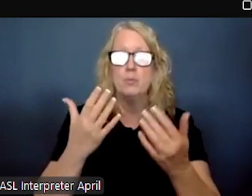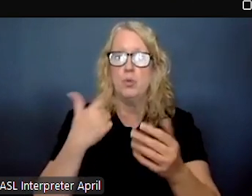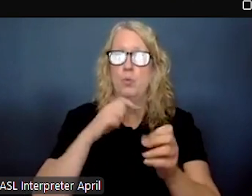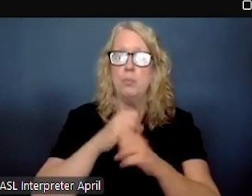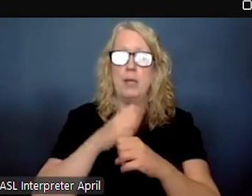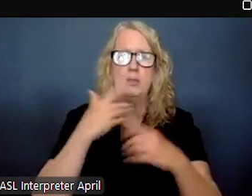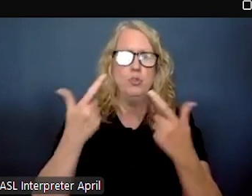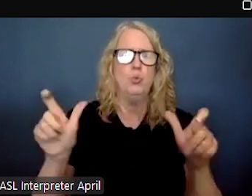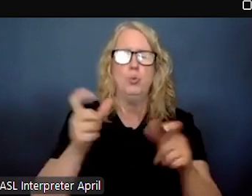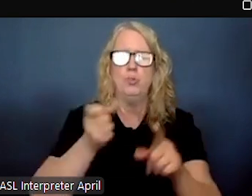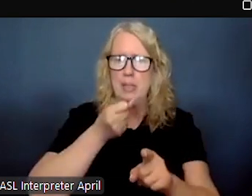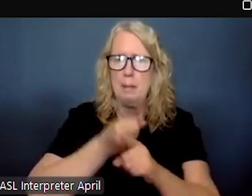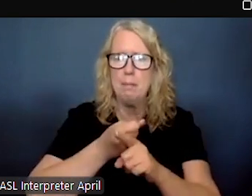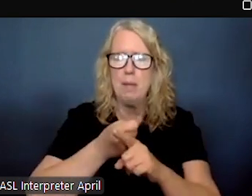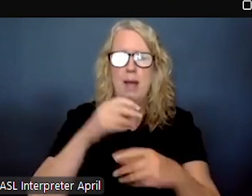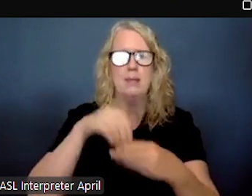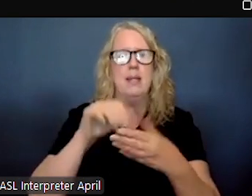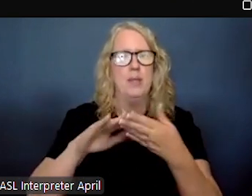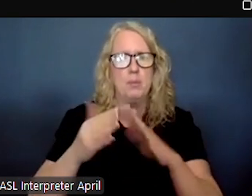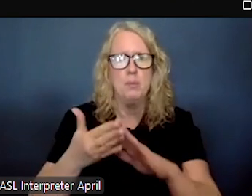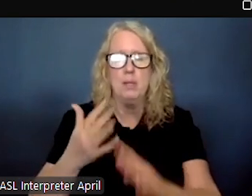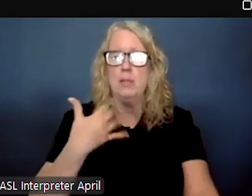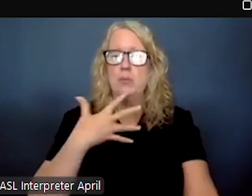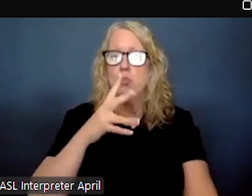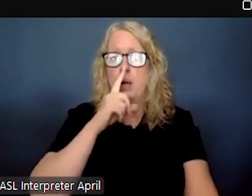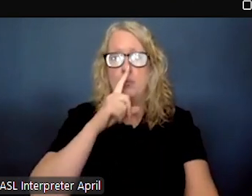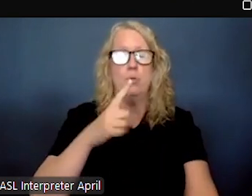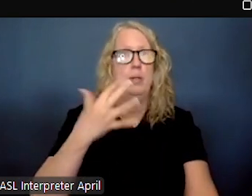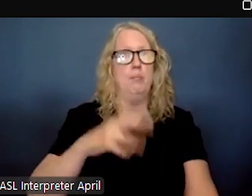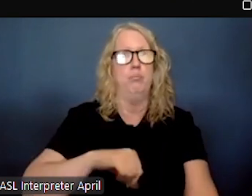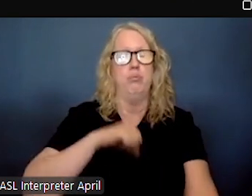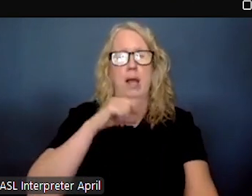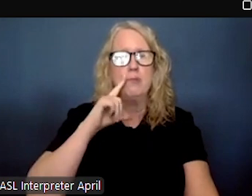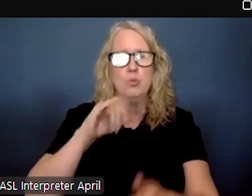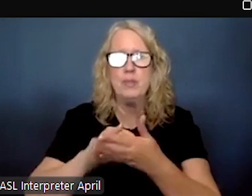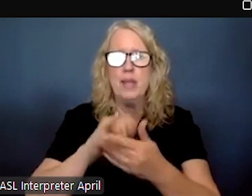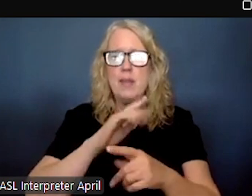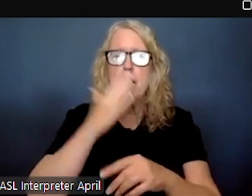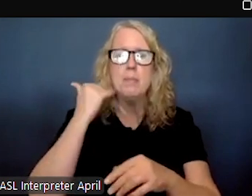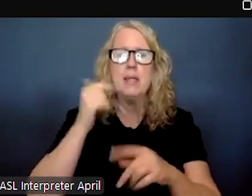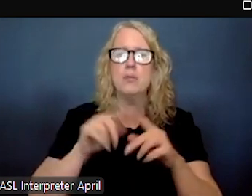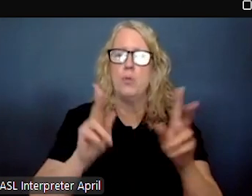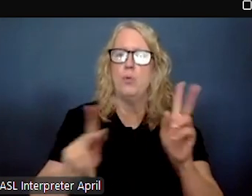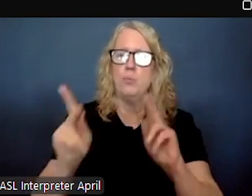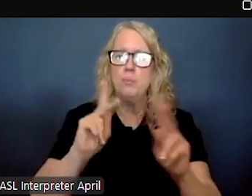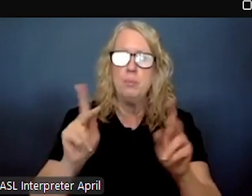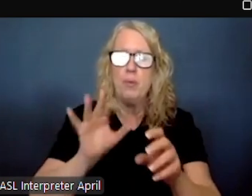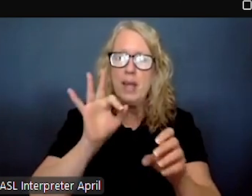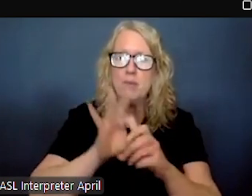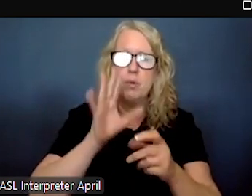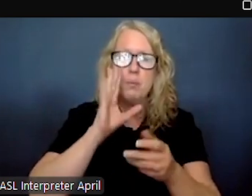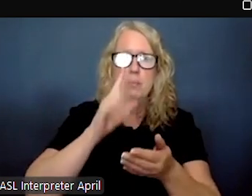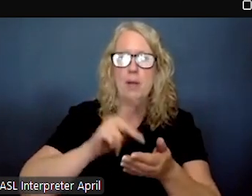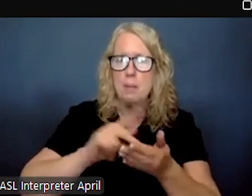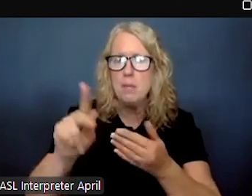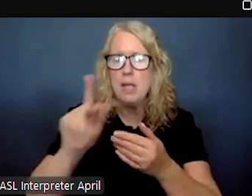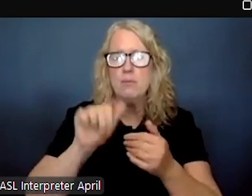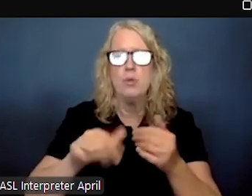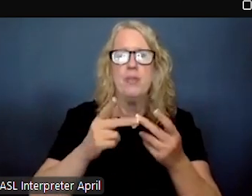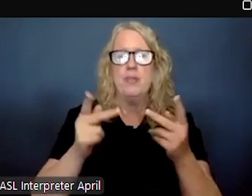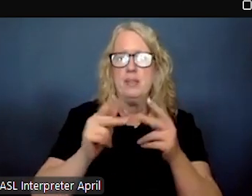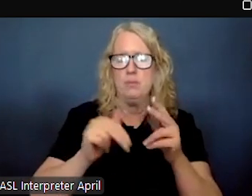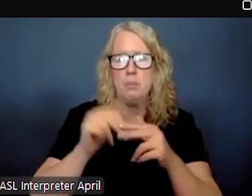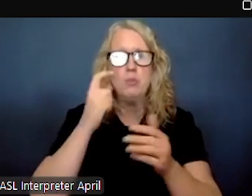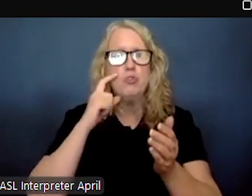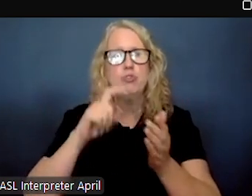huge impact to the community. So it was, and I'm really proud to say that, because it was the people who voted to pay for this facility who